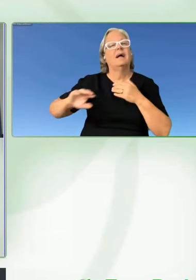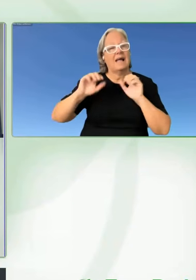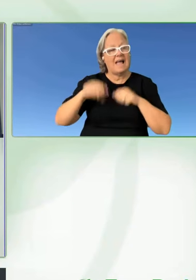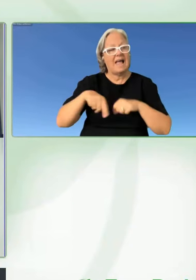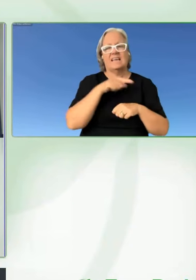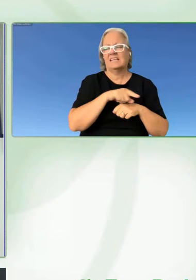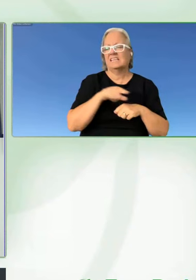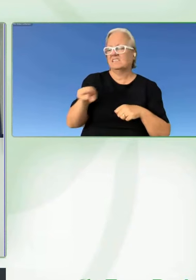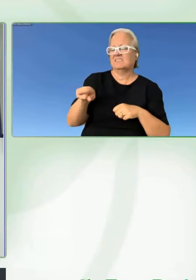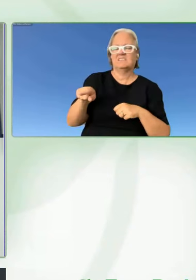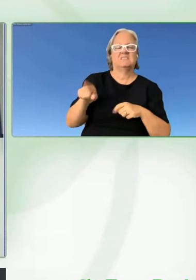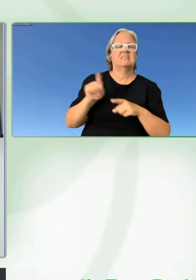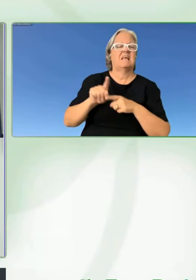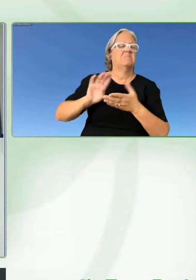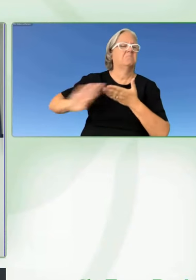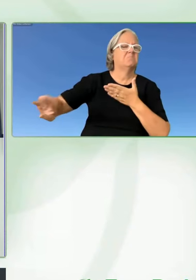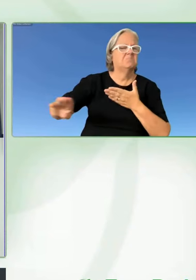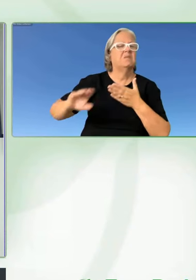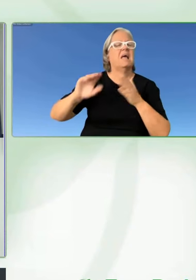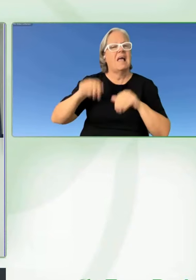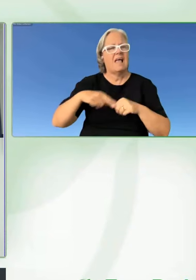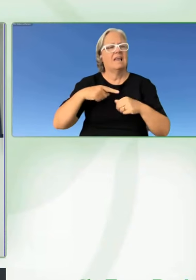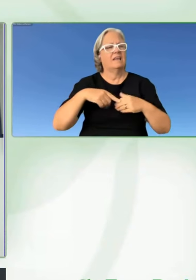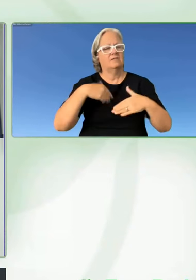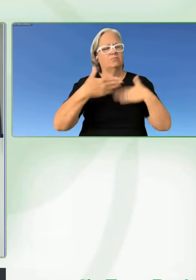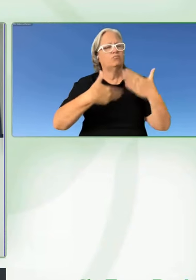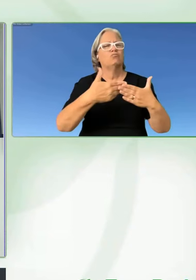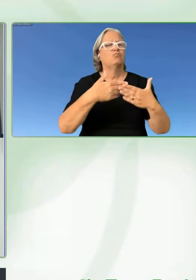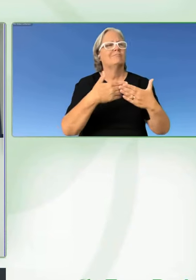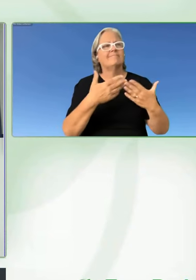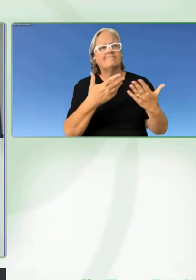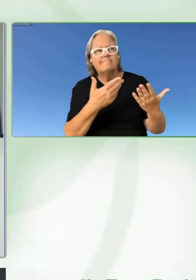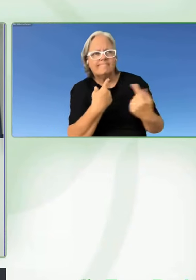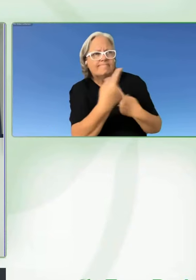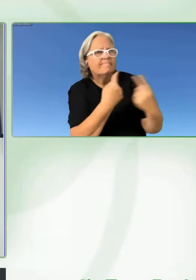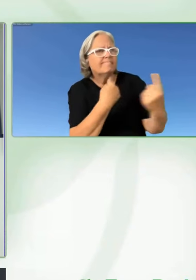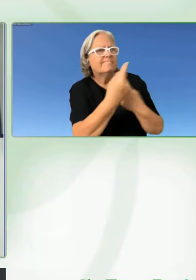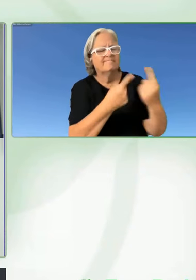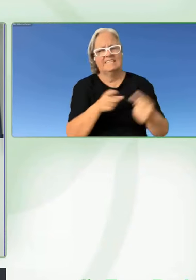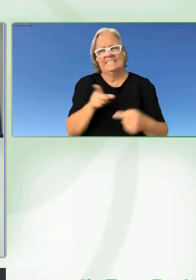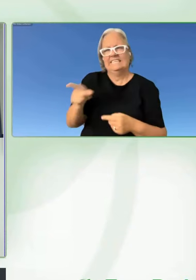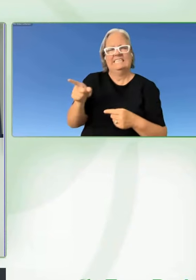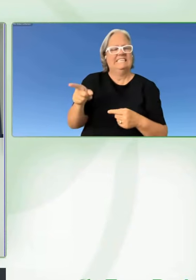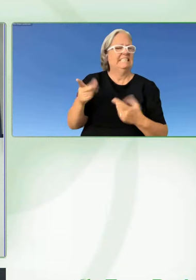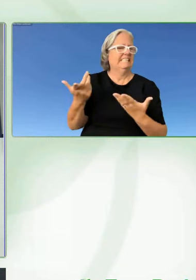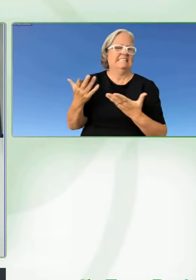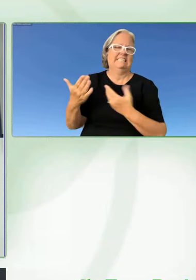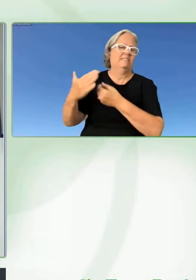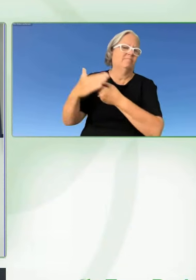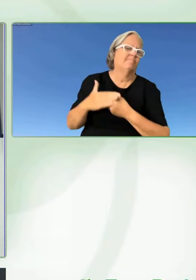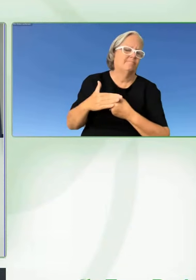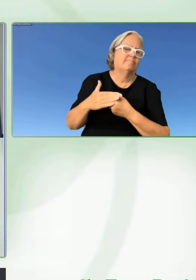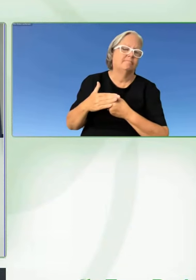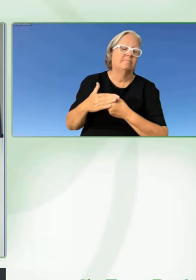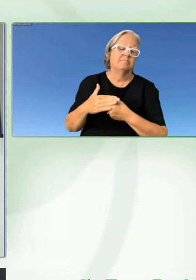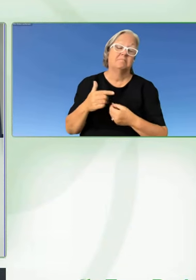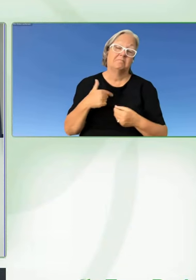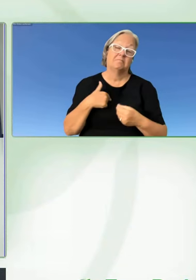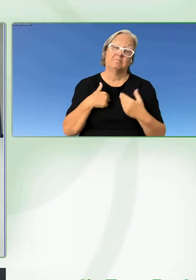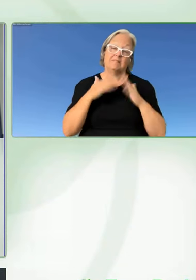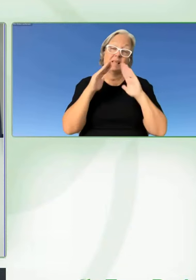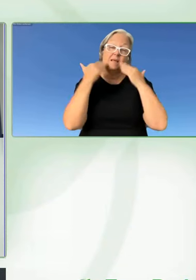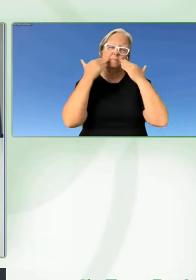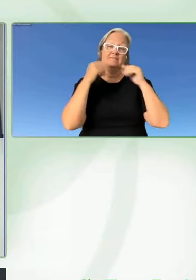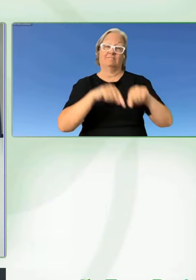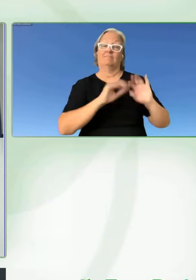in discrimination cases. So very happy that this agreement has been made. Beside the Employment